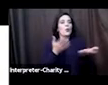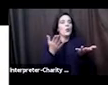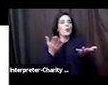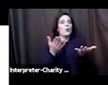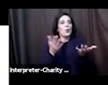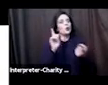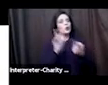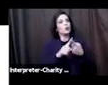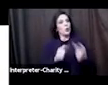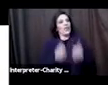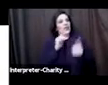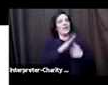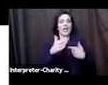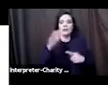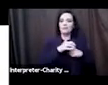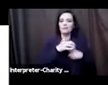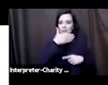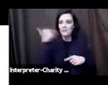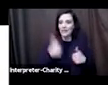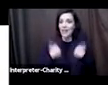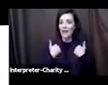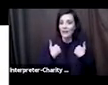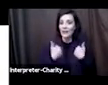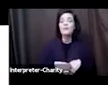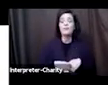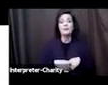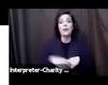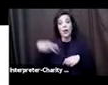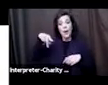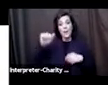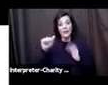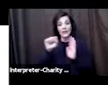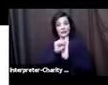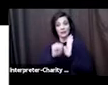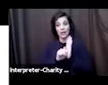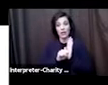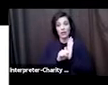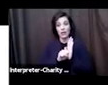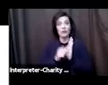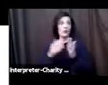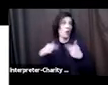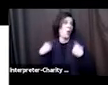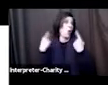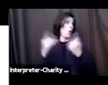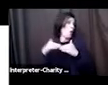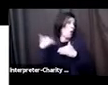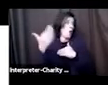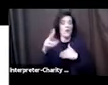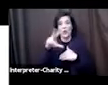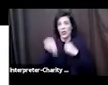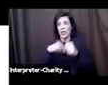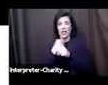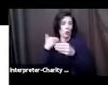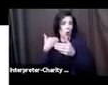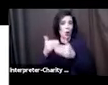live their best lives. In Pennsylvania, for over 30 years or close to 30